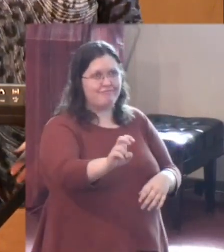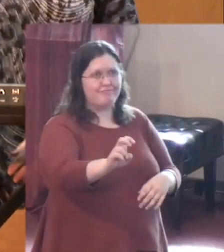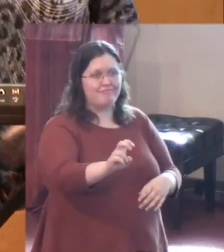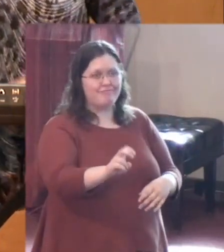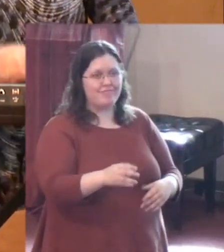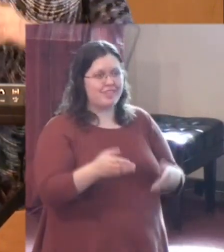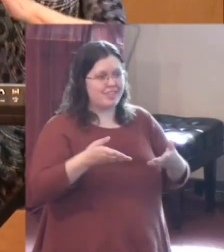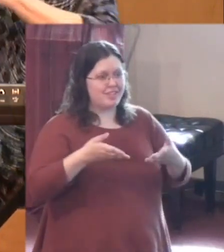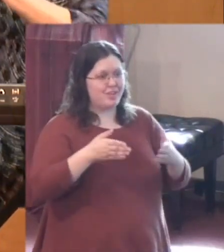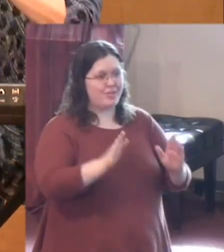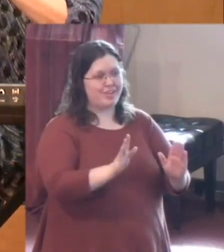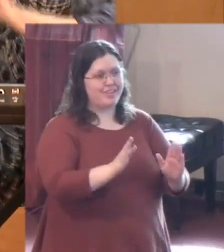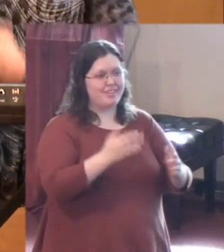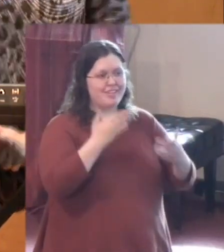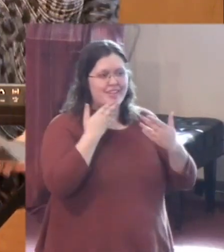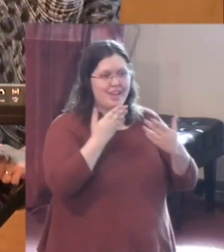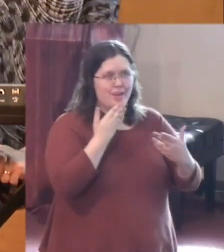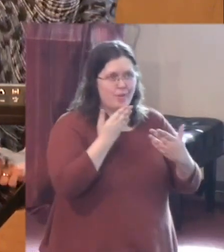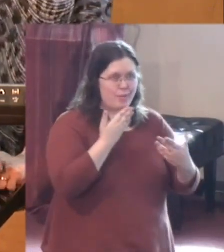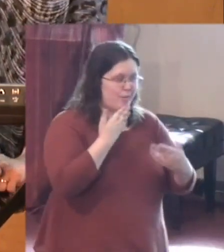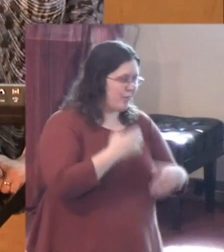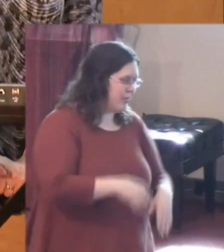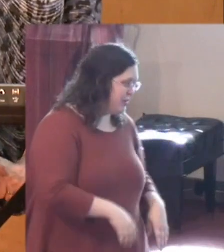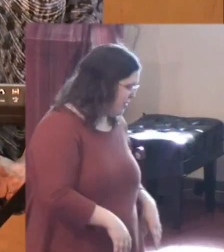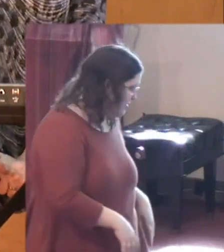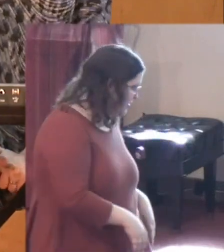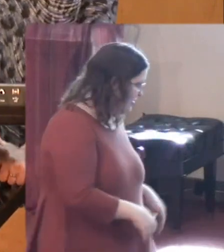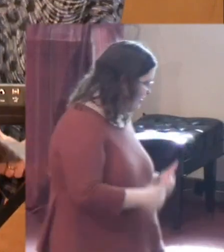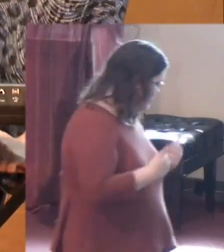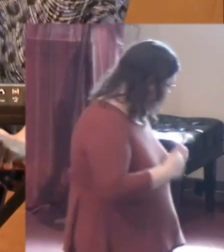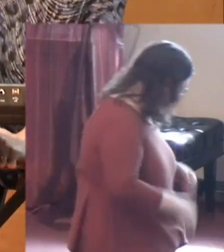it is. Thank you.